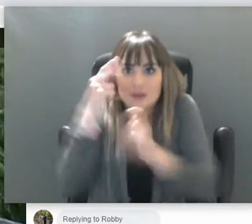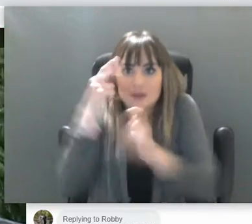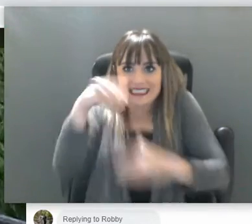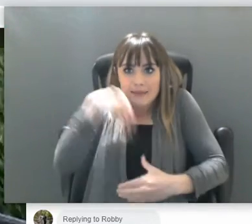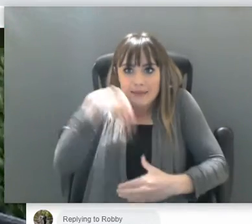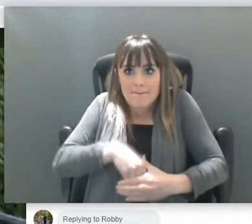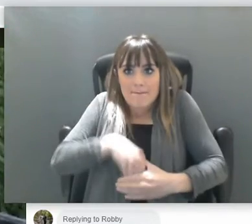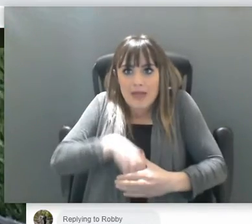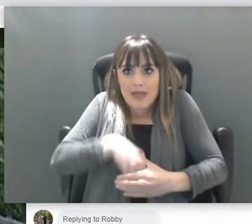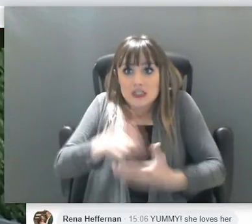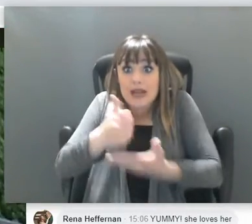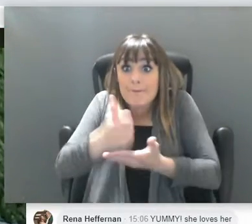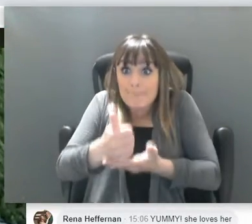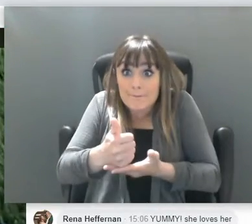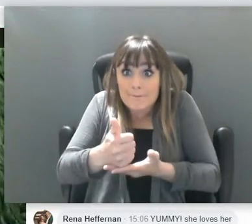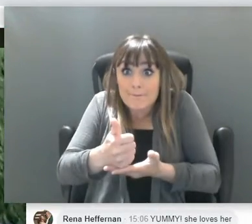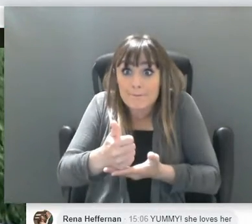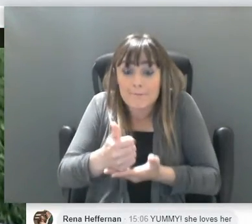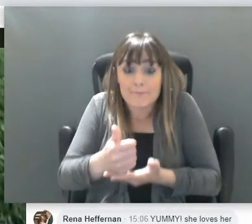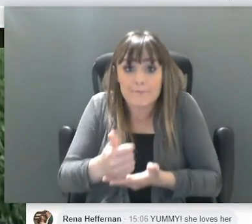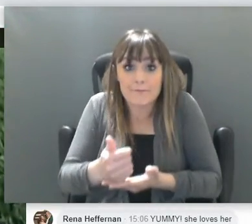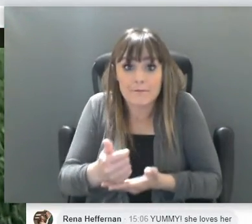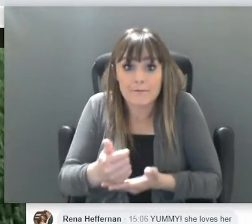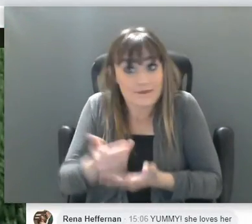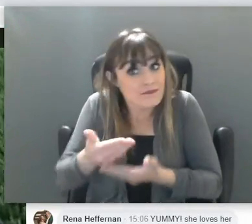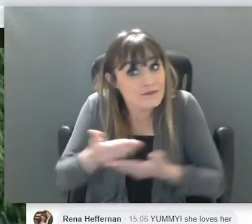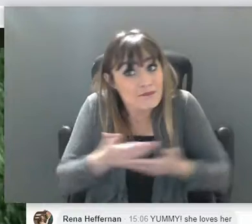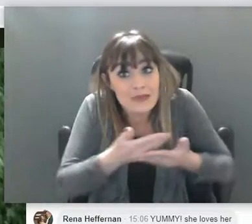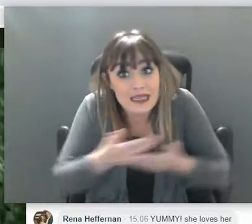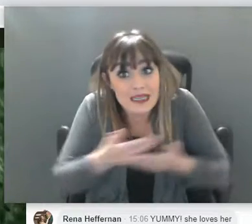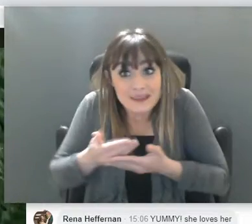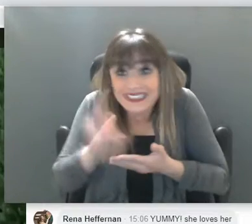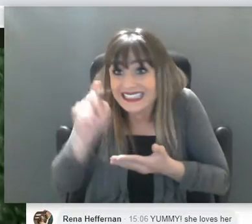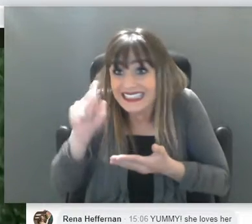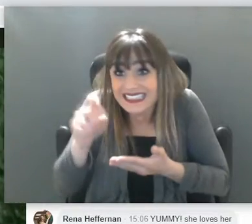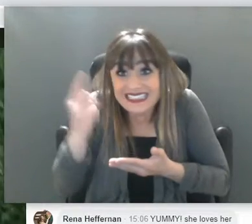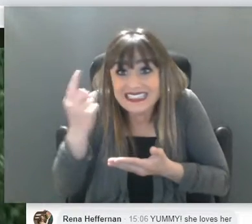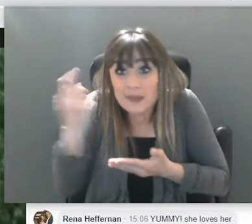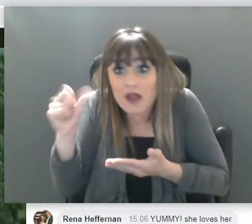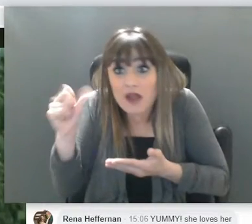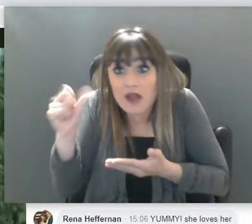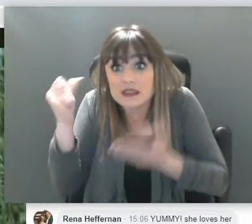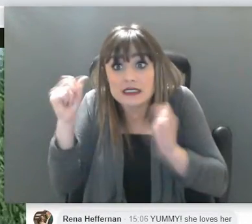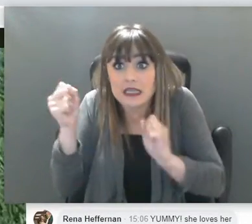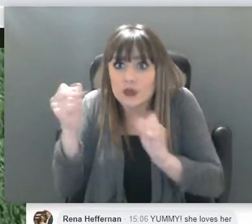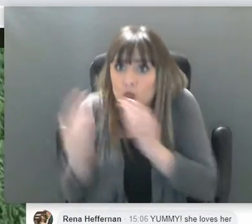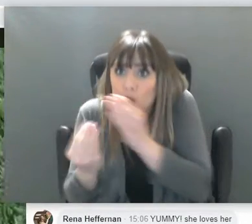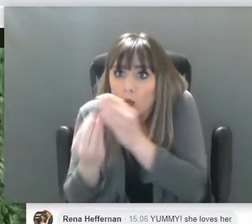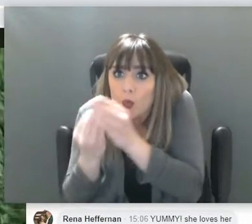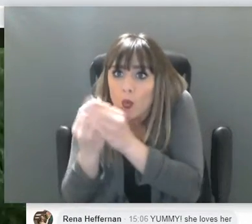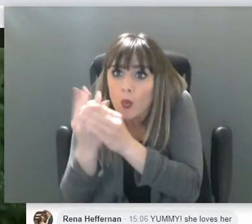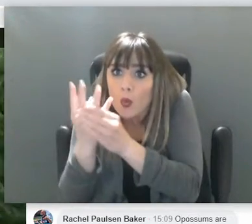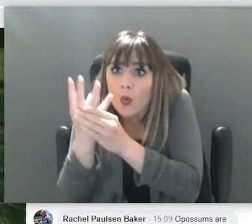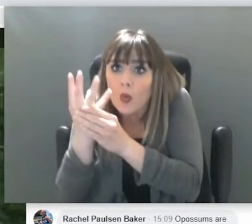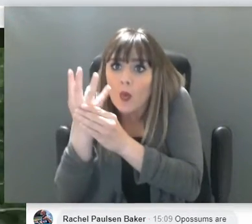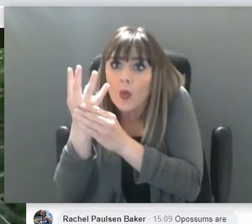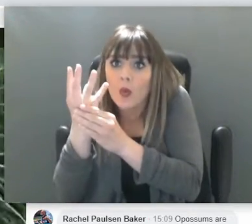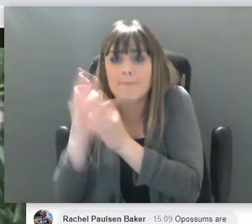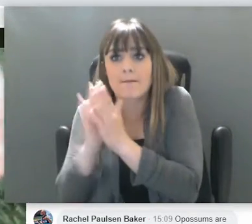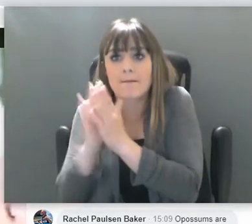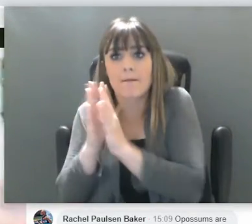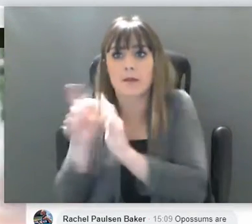and koalas, that's why they have a pouch, because they have such tiny young that they need someplace else where they can grow up, get this fur, this